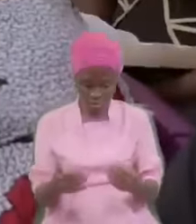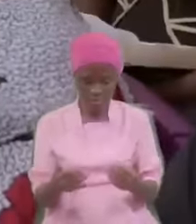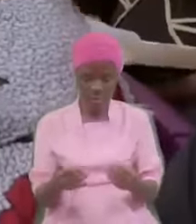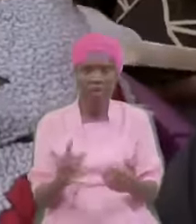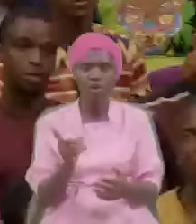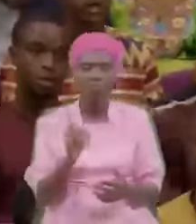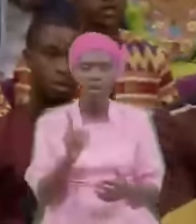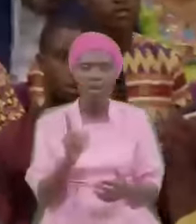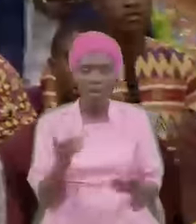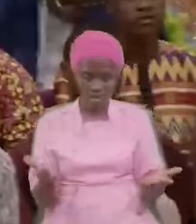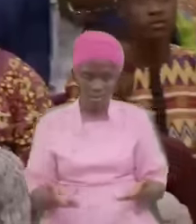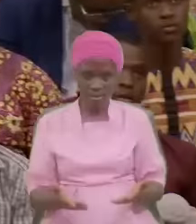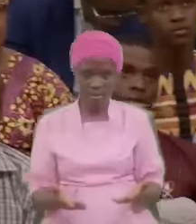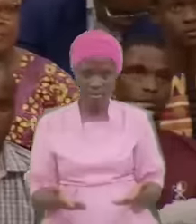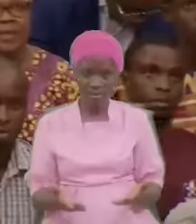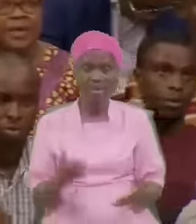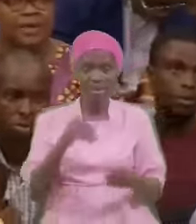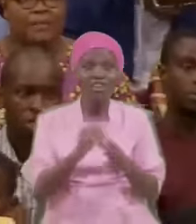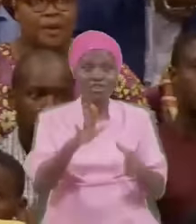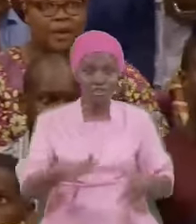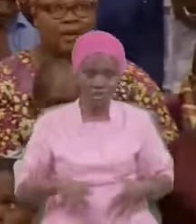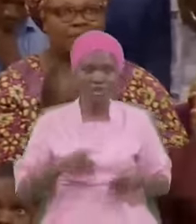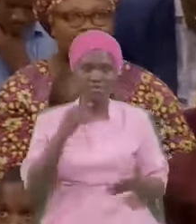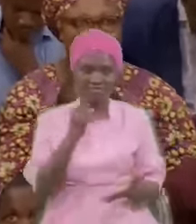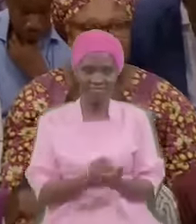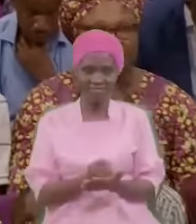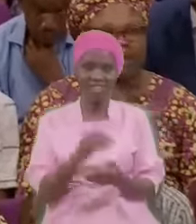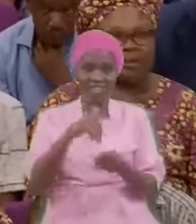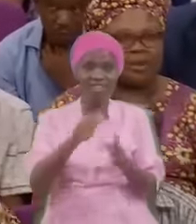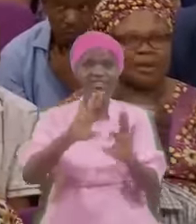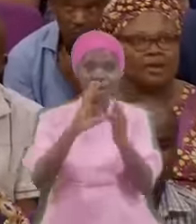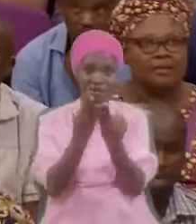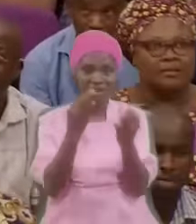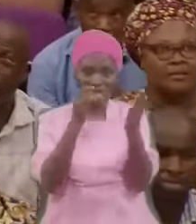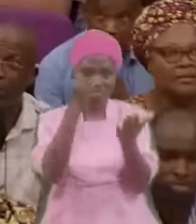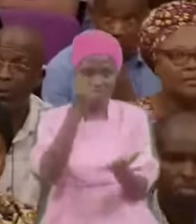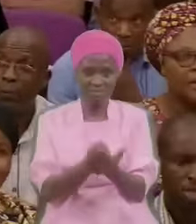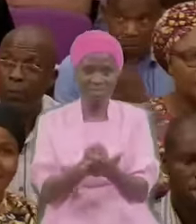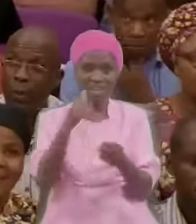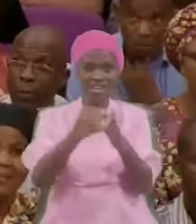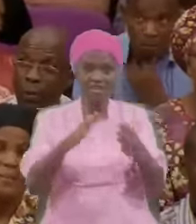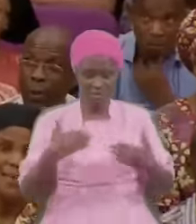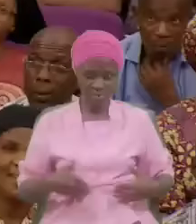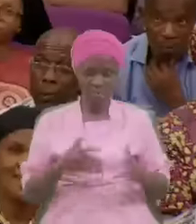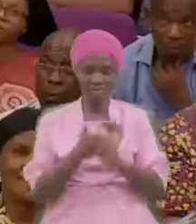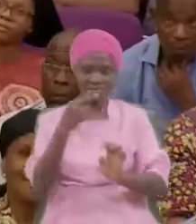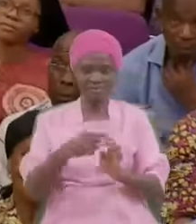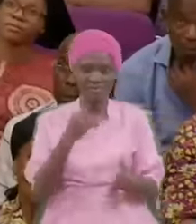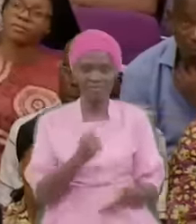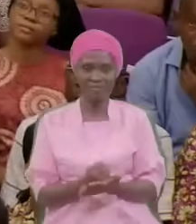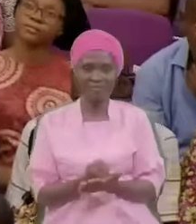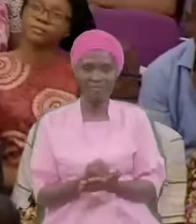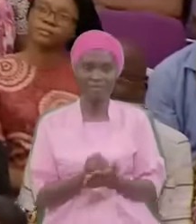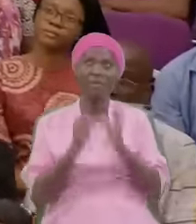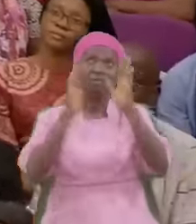Where? In your life? In your heart? In your body? Signs